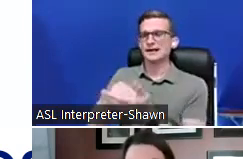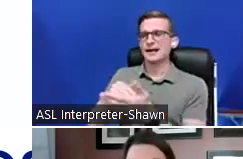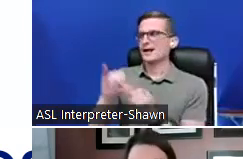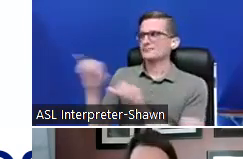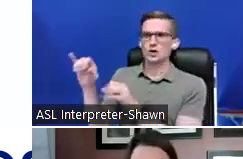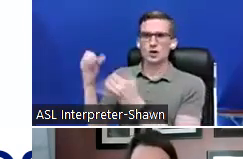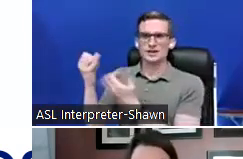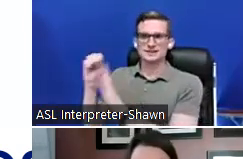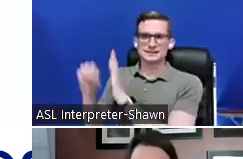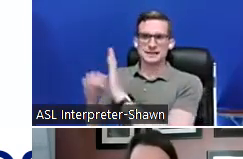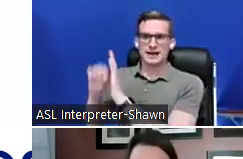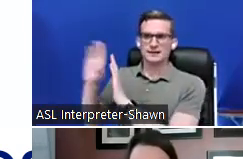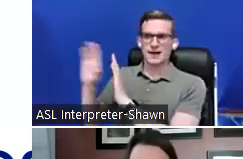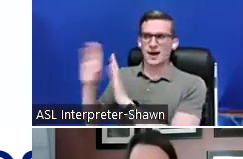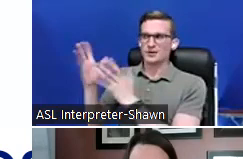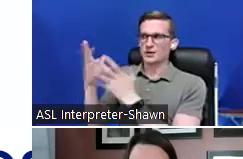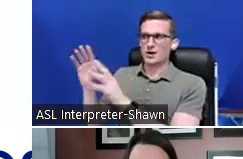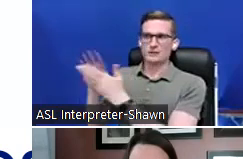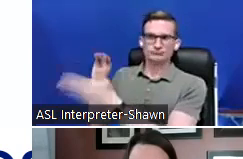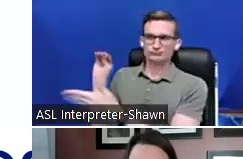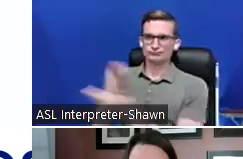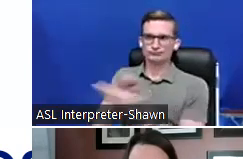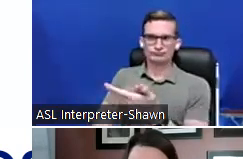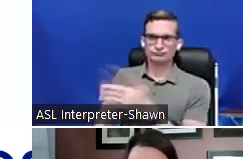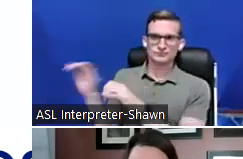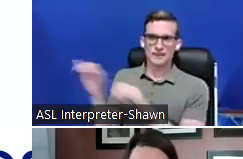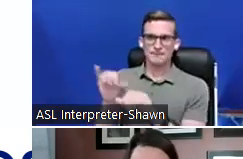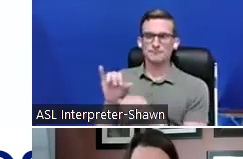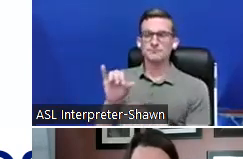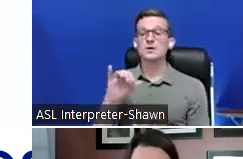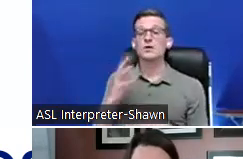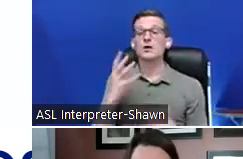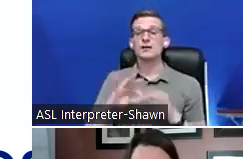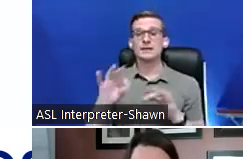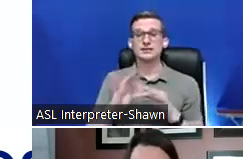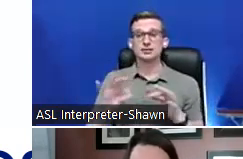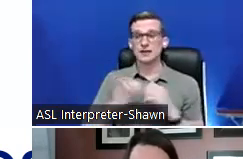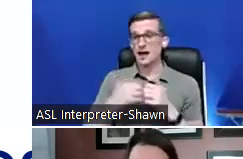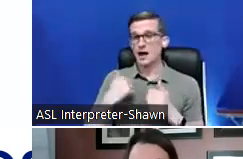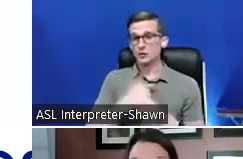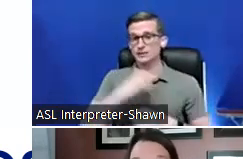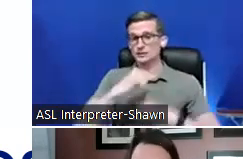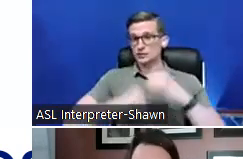So as mentioned before, with the way that we restructured this to meet that stakeholder feedback, we now have